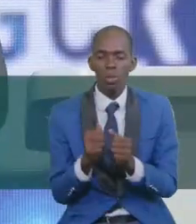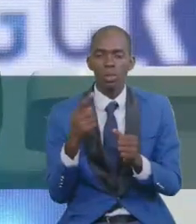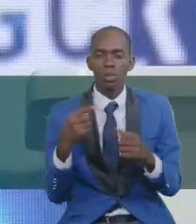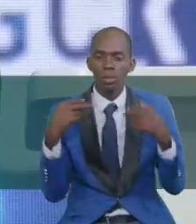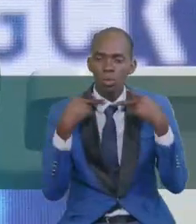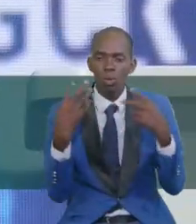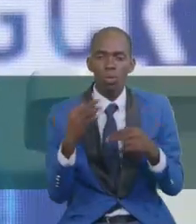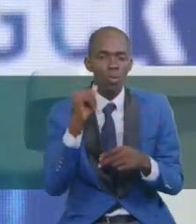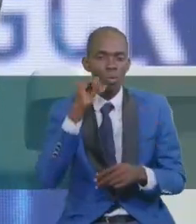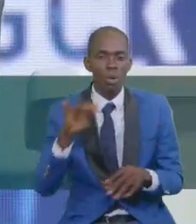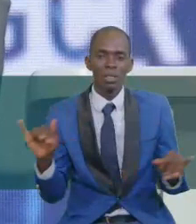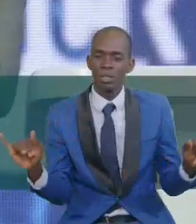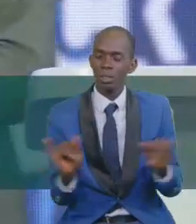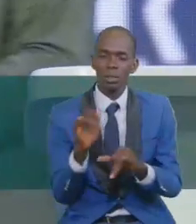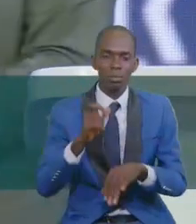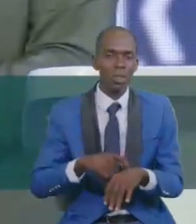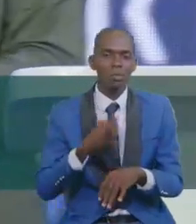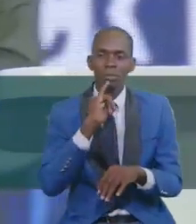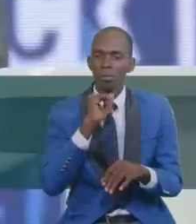at the same time.